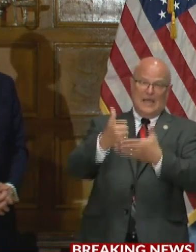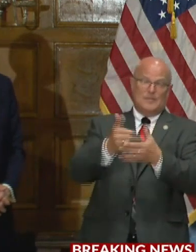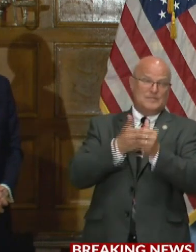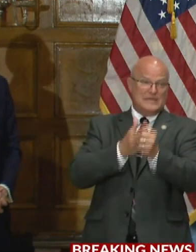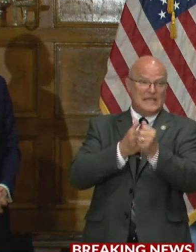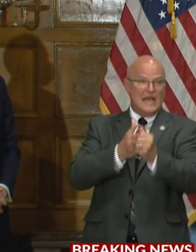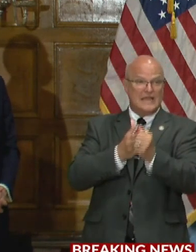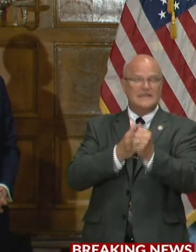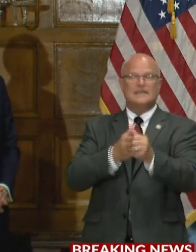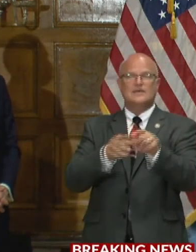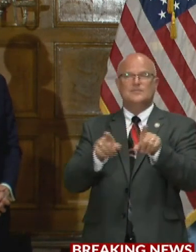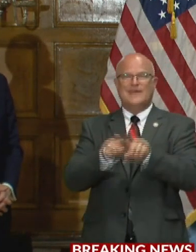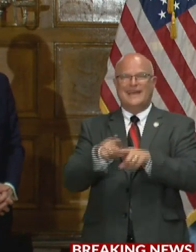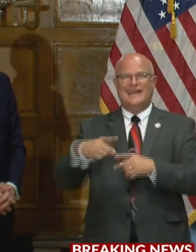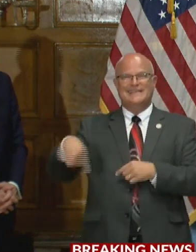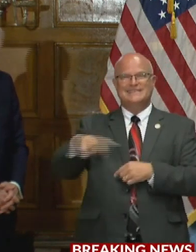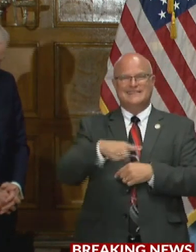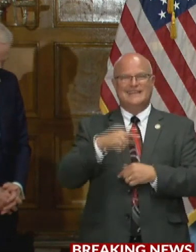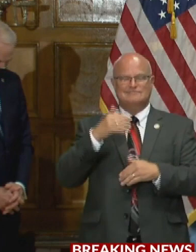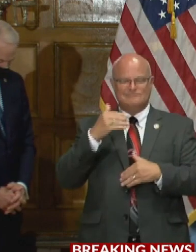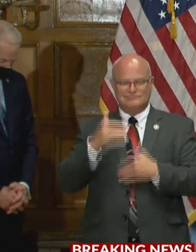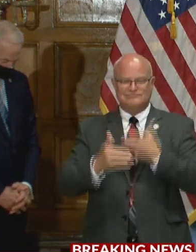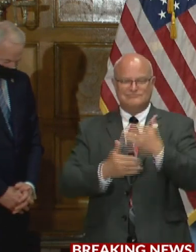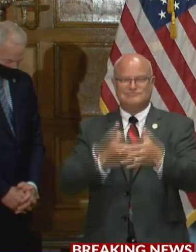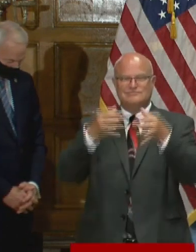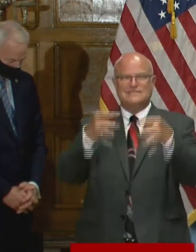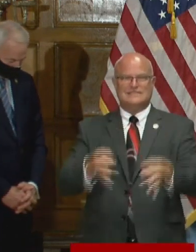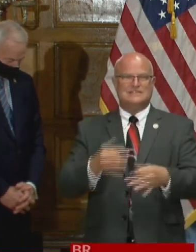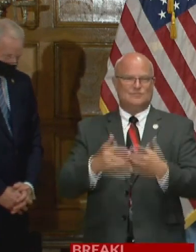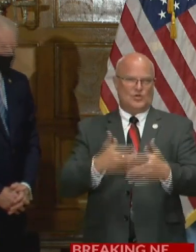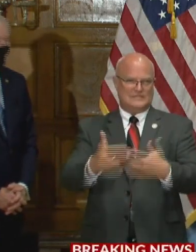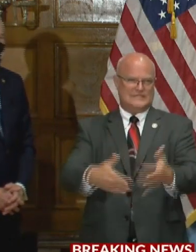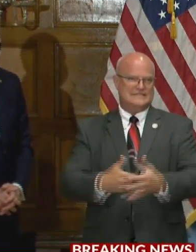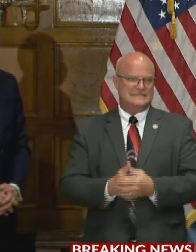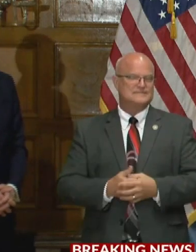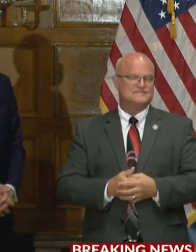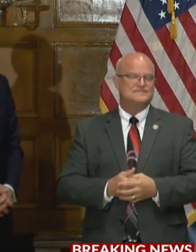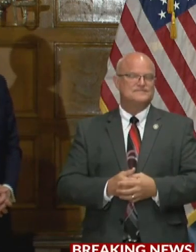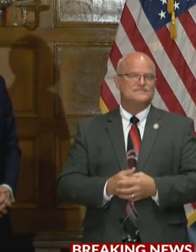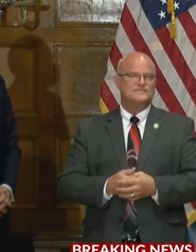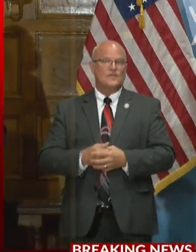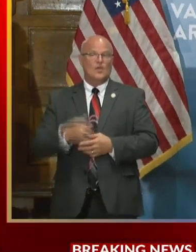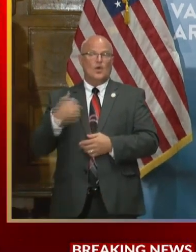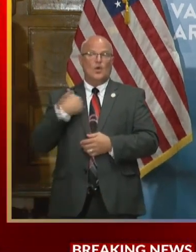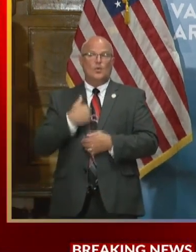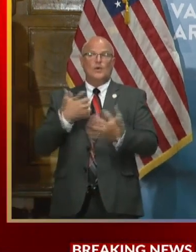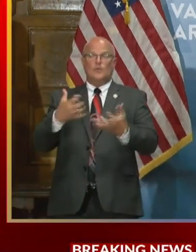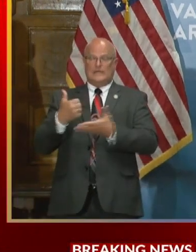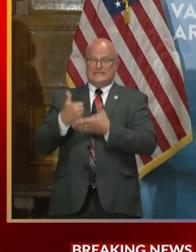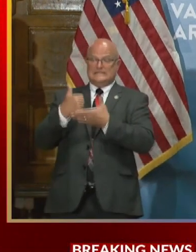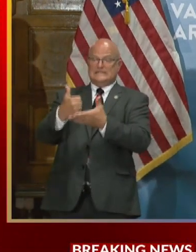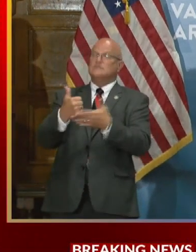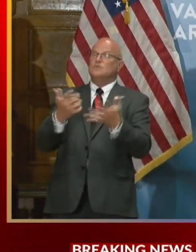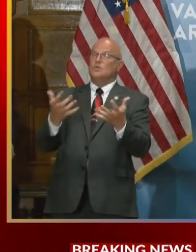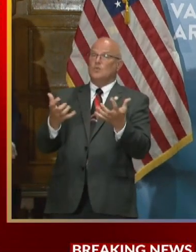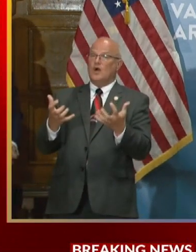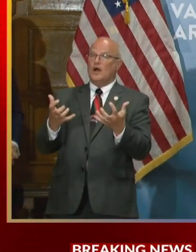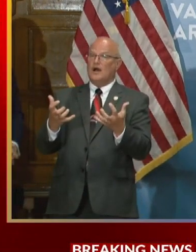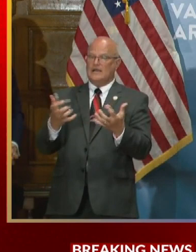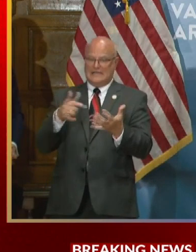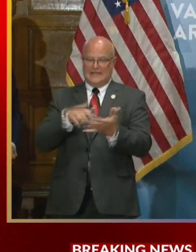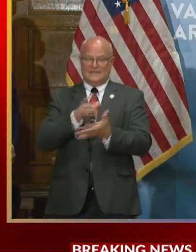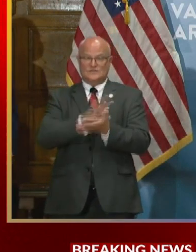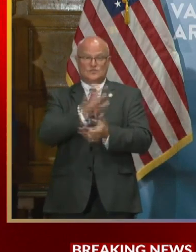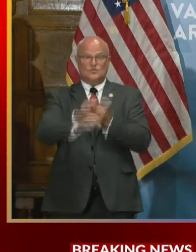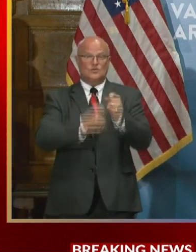guiding them as they go along those decision-making processes. We want to assist them. We want to have a successful school